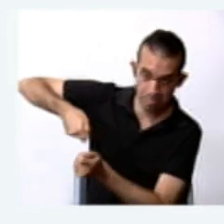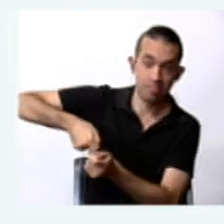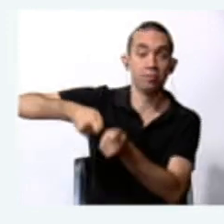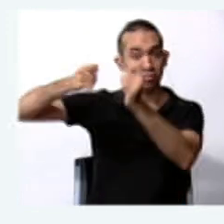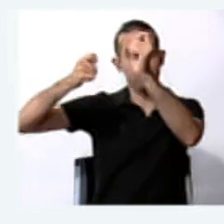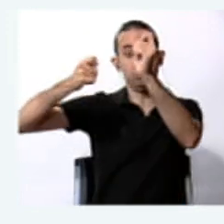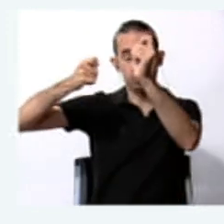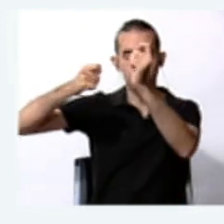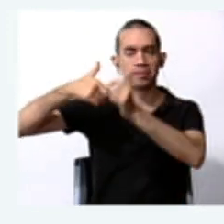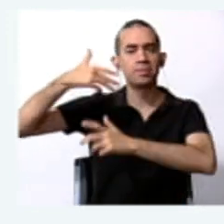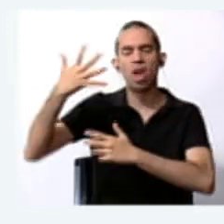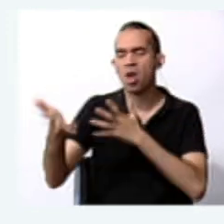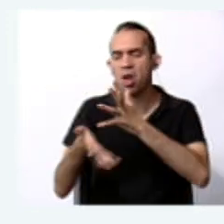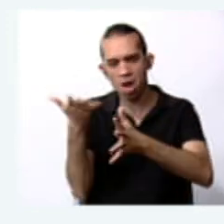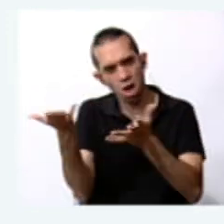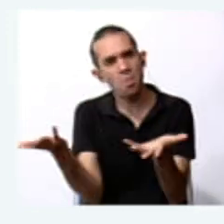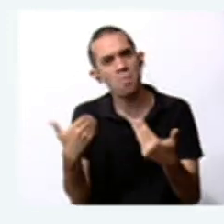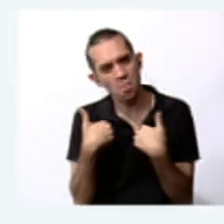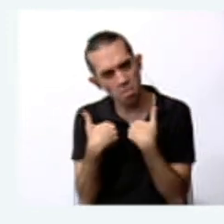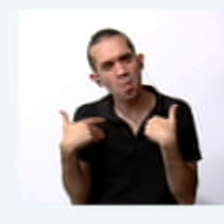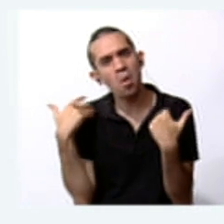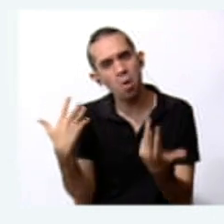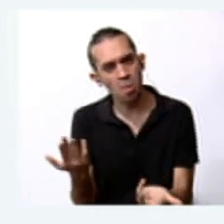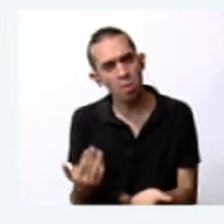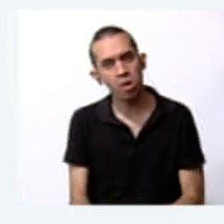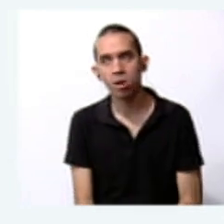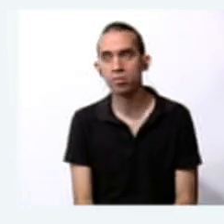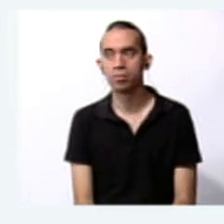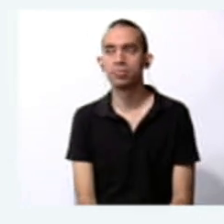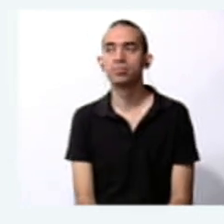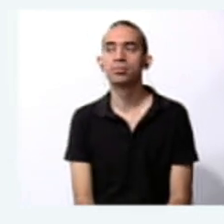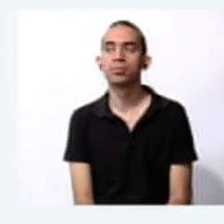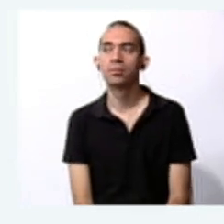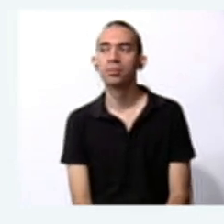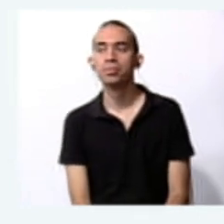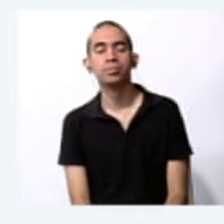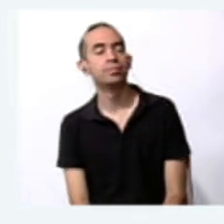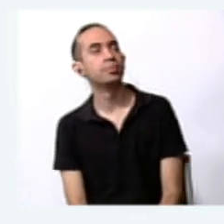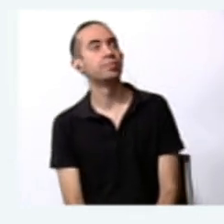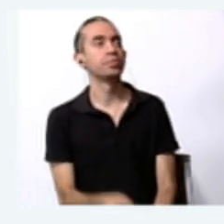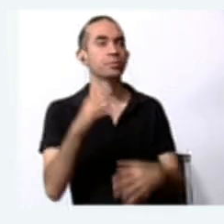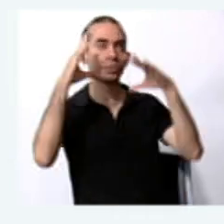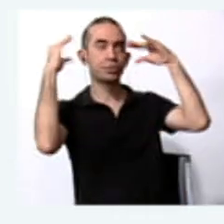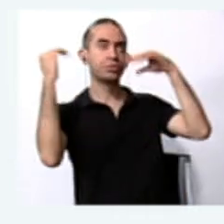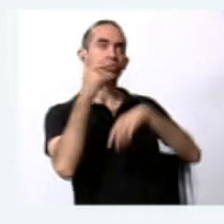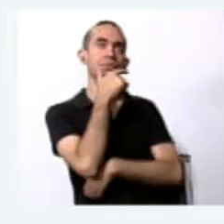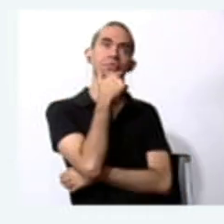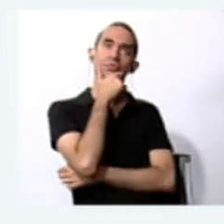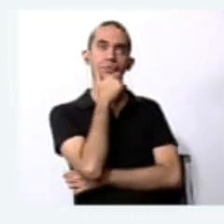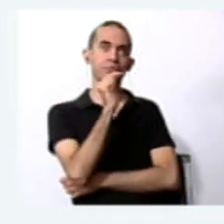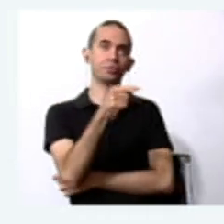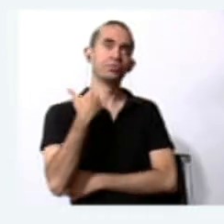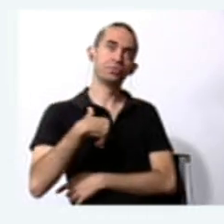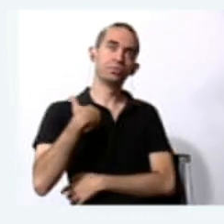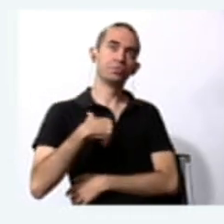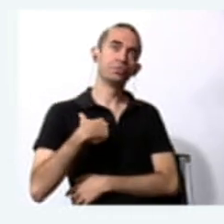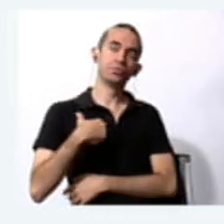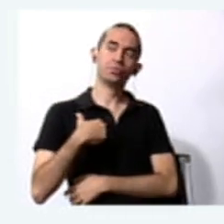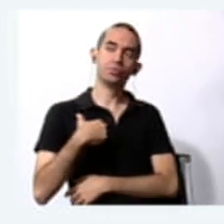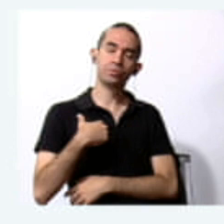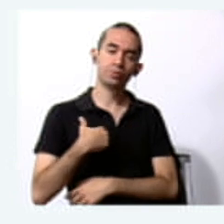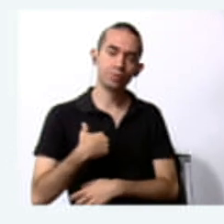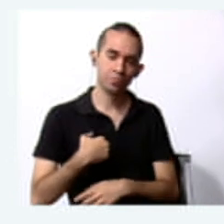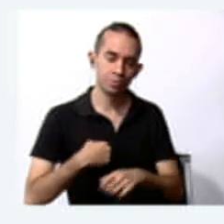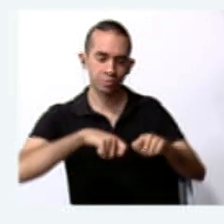do to take care of the animals? Let me see. The farmer grooms